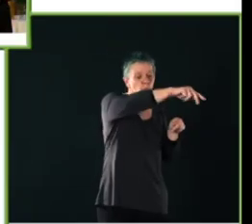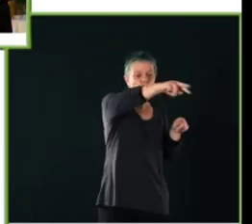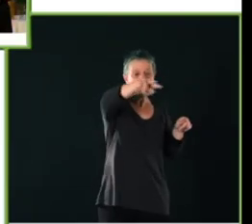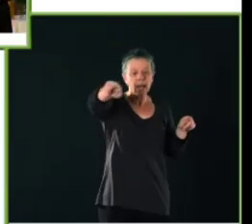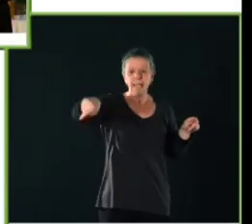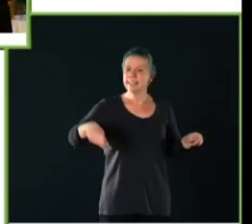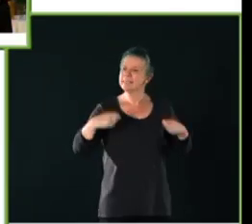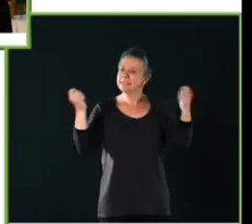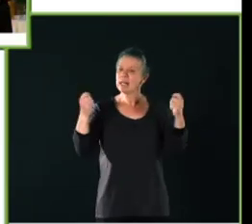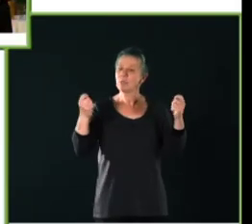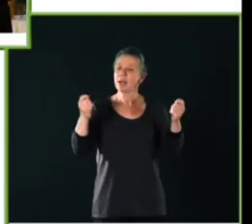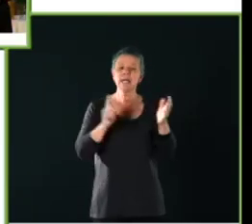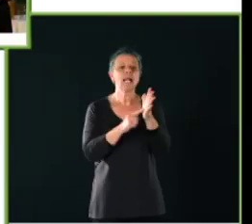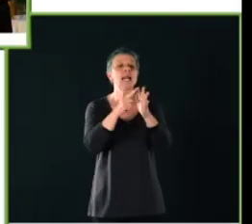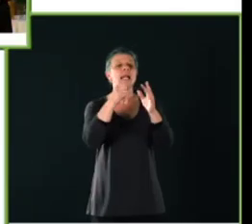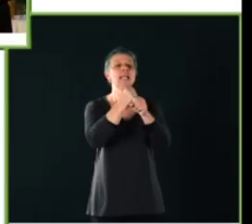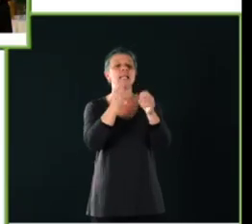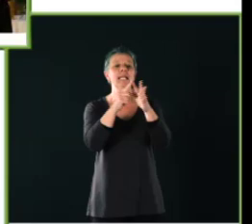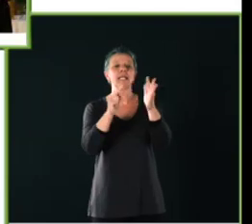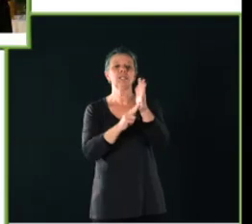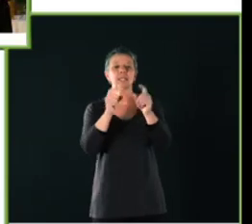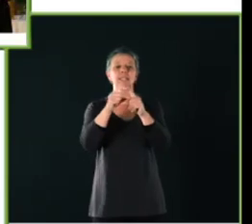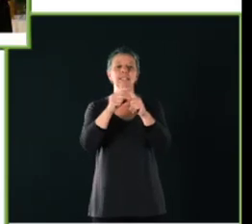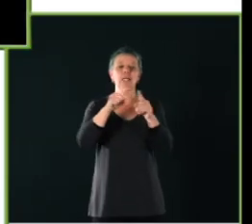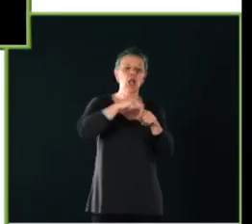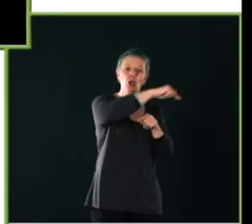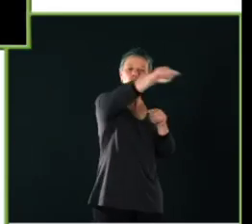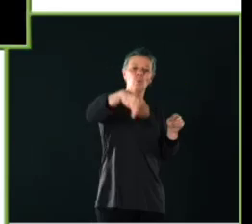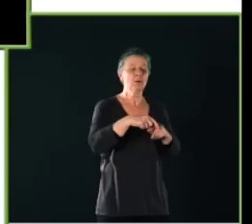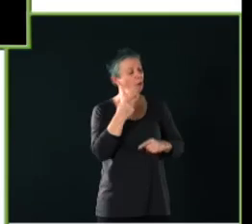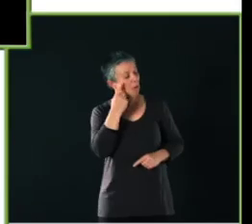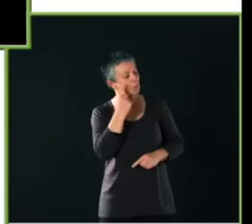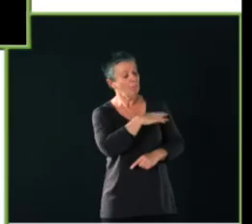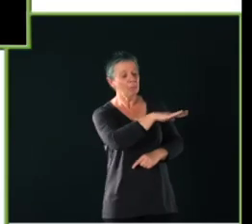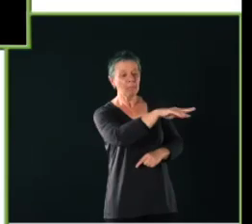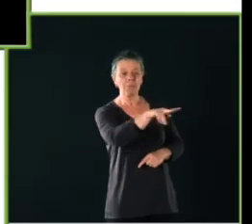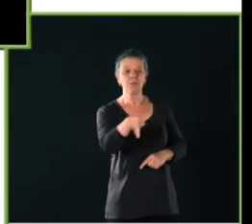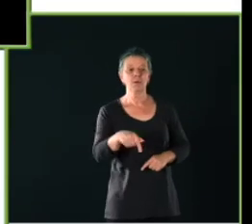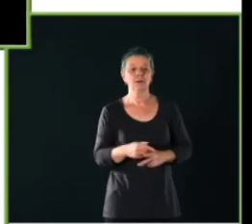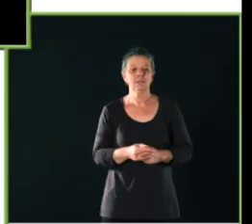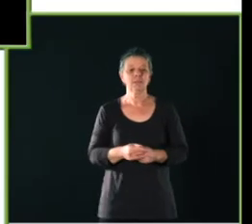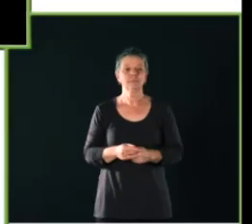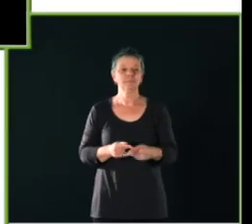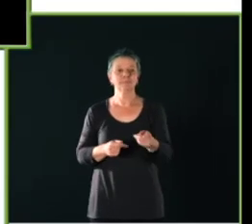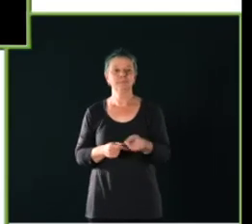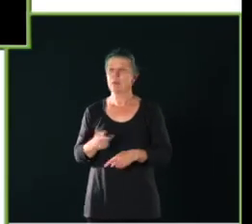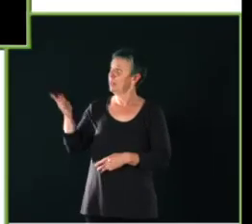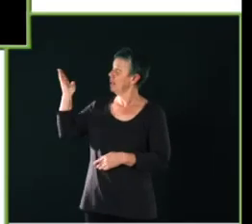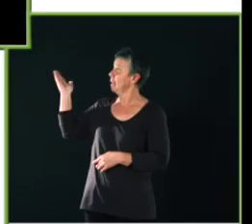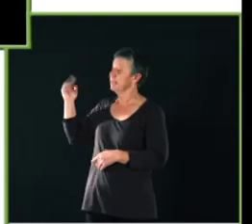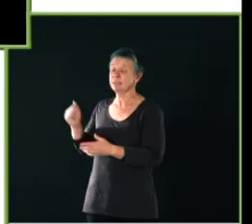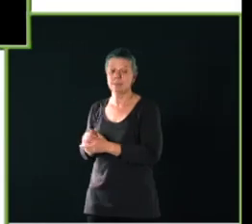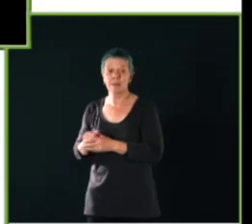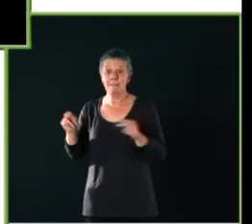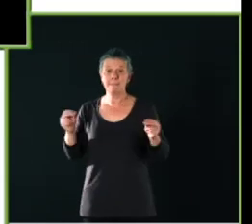Now, how about this next shot for an international iconic piece of architecture? That's Maya in Paris.